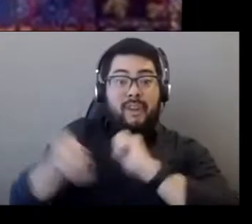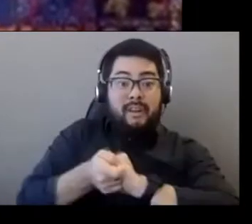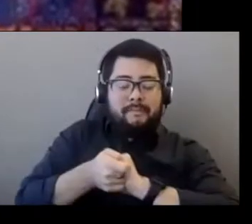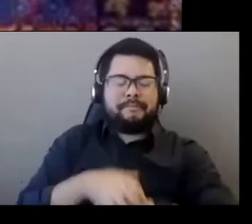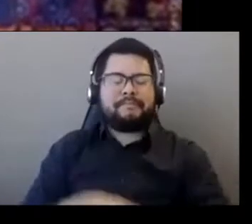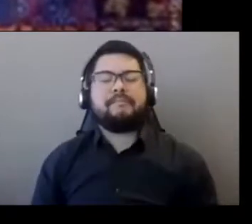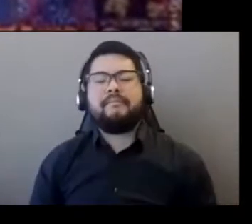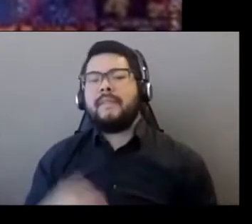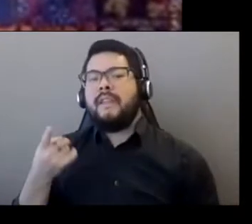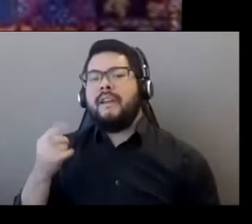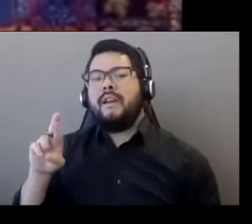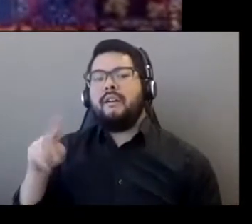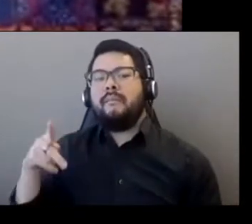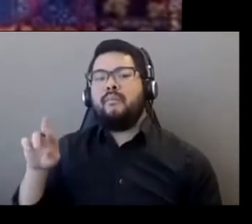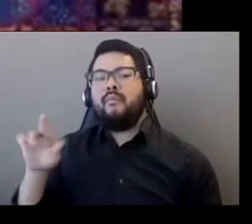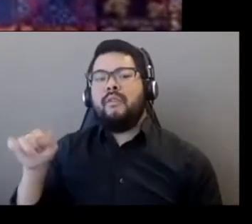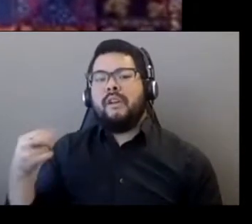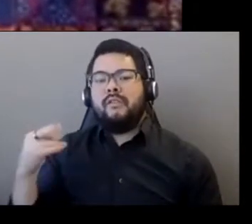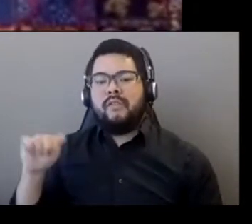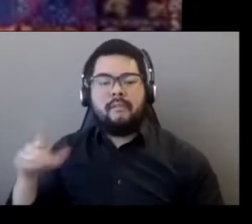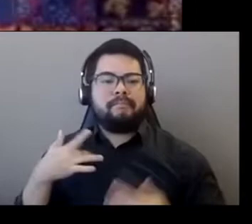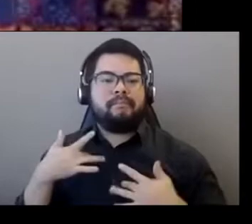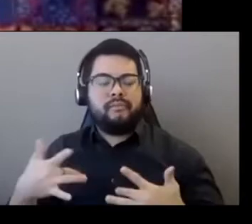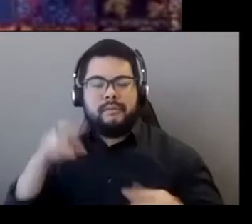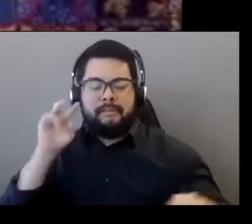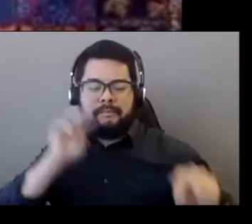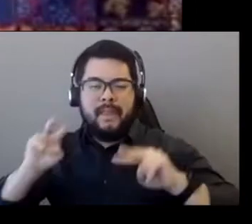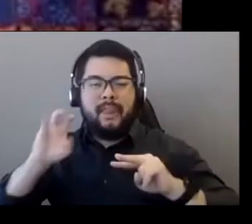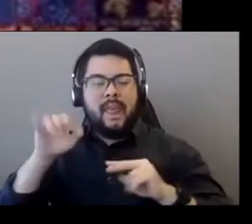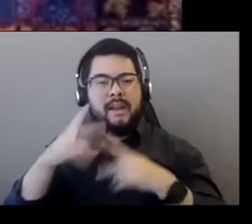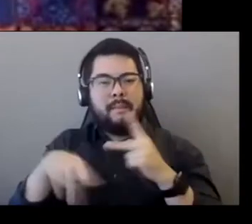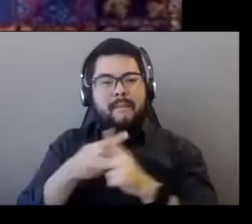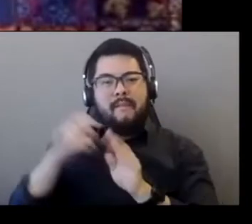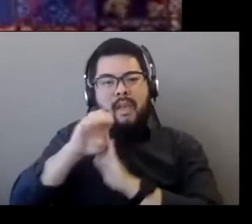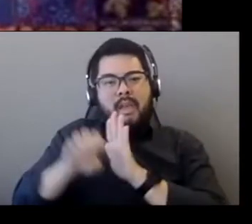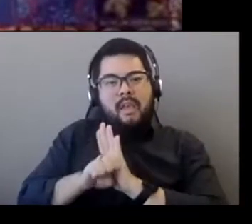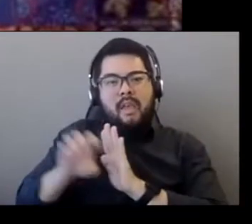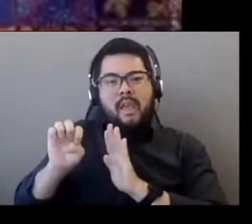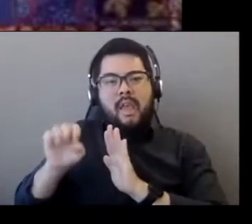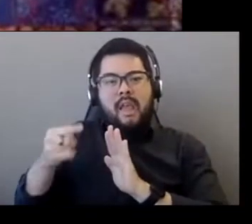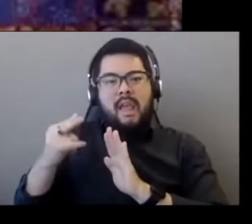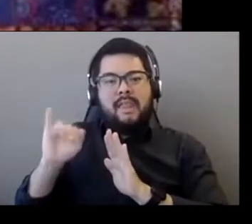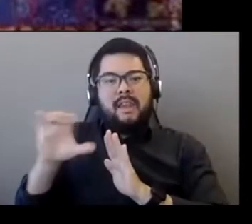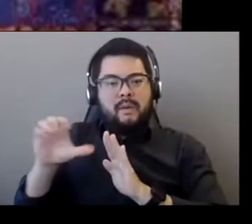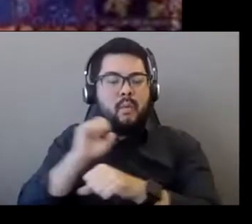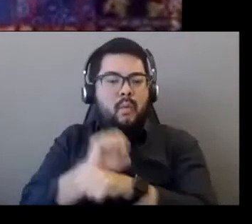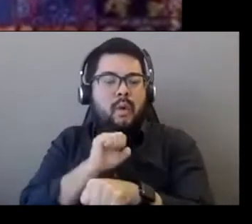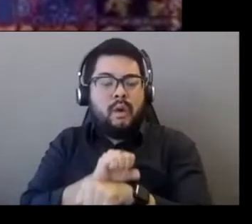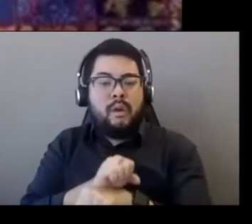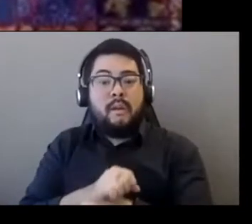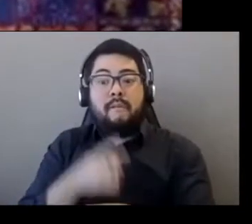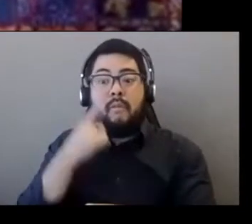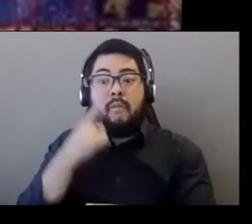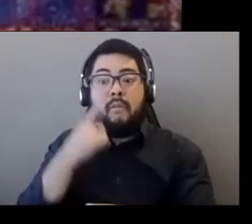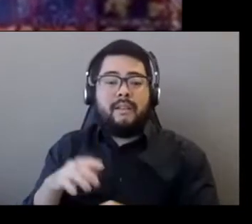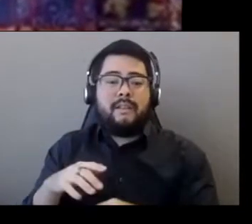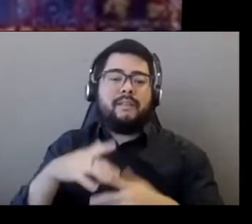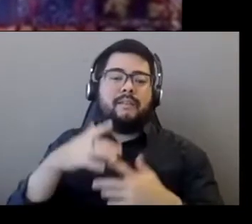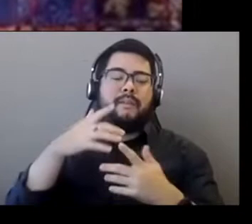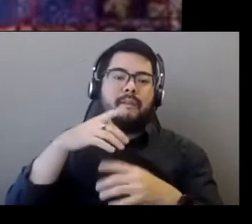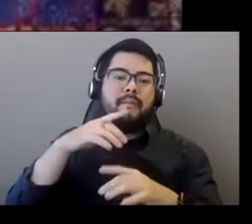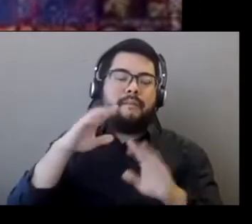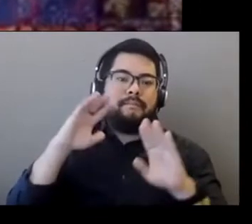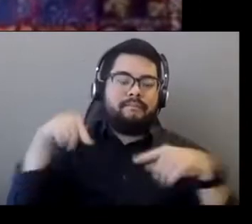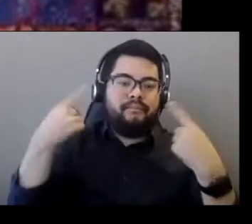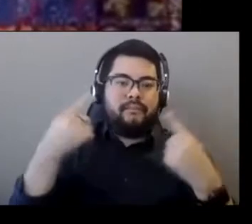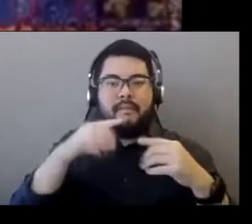Dr. Prashad attends to such ethical considerations throughout his work, thinking of ways to subvert institutional logics and practices. For instance,